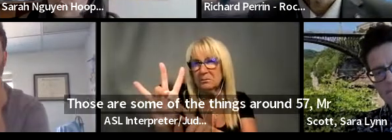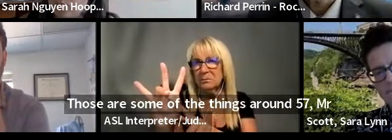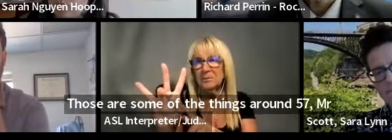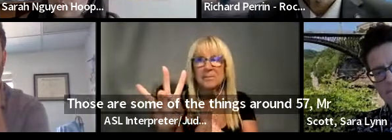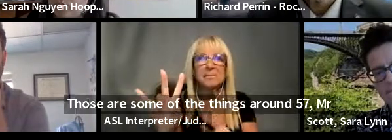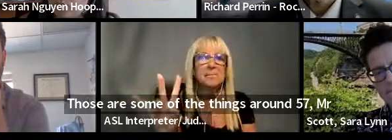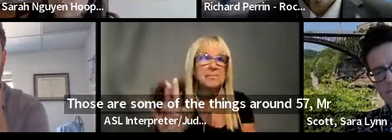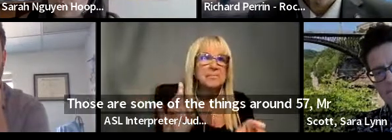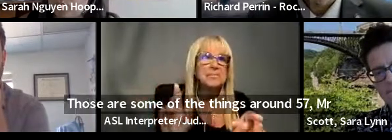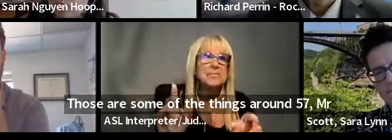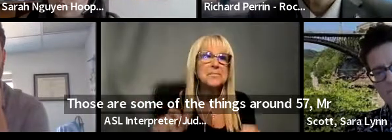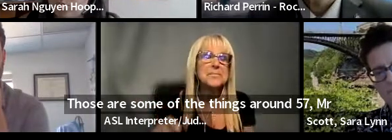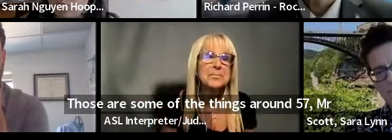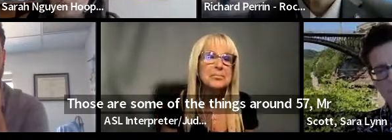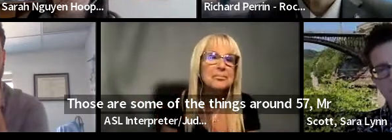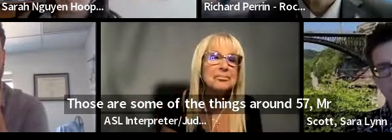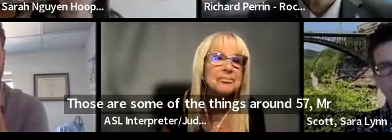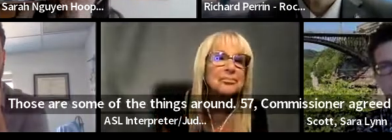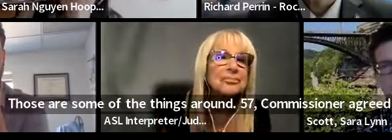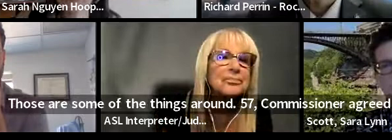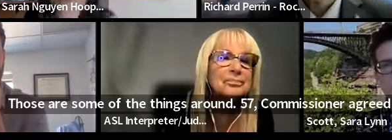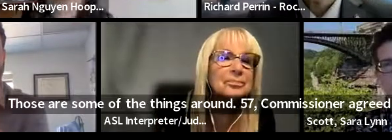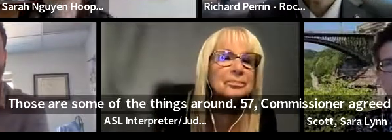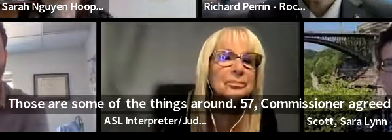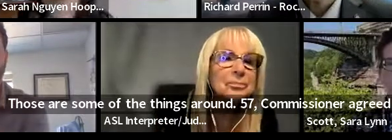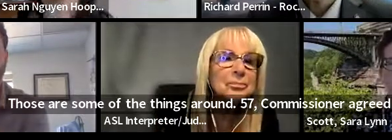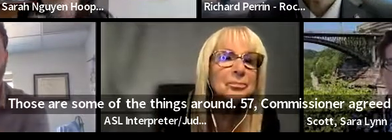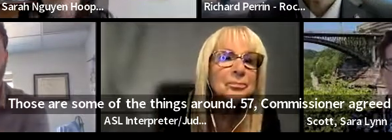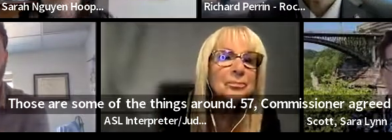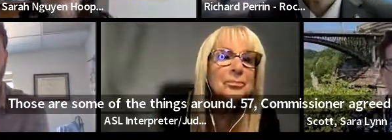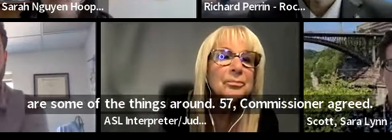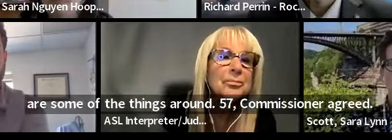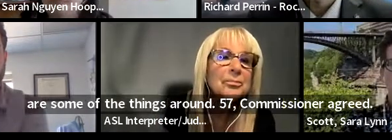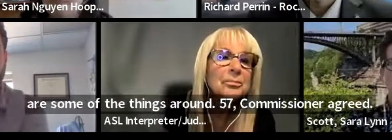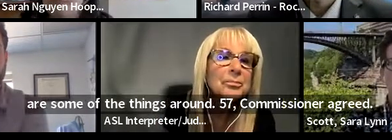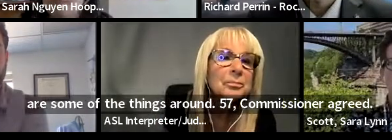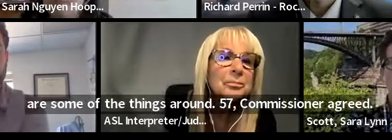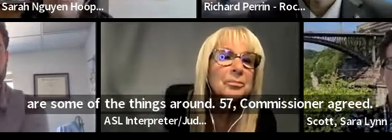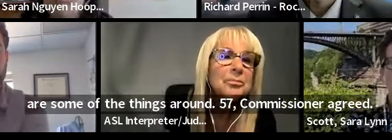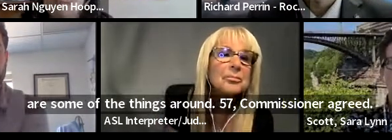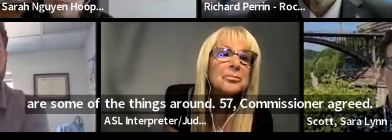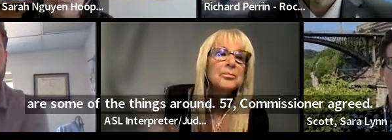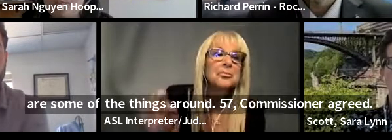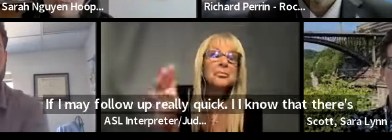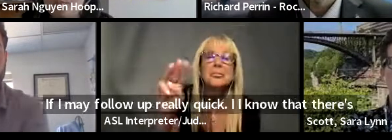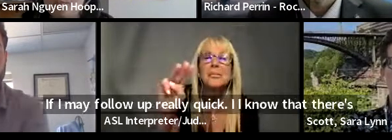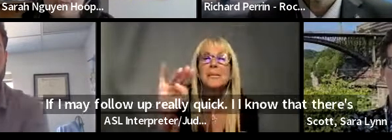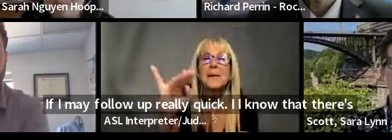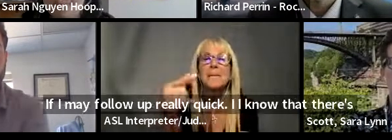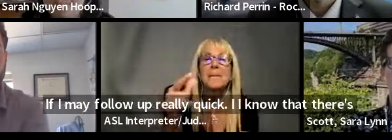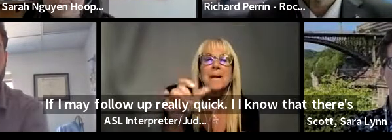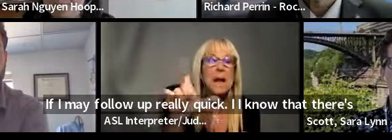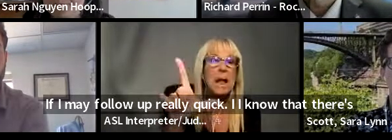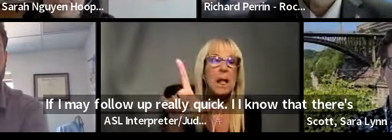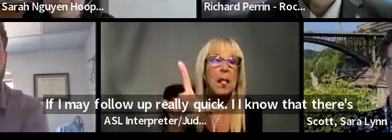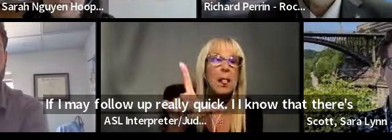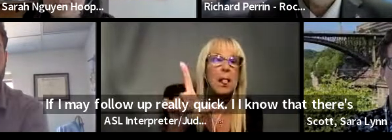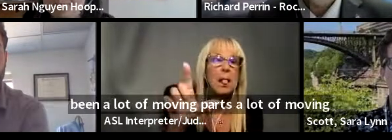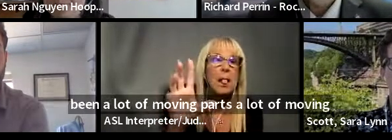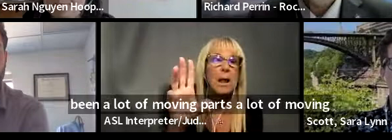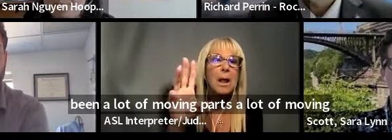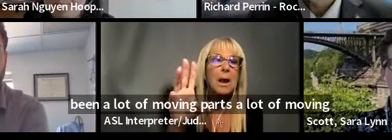Commissioner Green, if I may follow up really quick. I know that there's been a lot of moving parts, a lot of moving